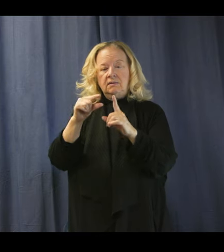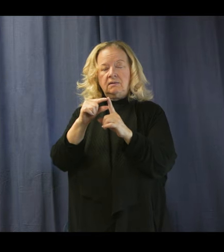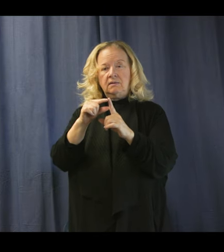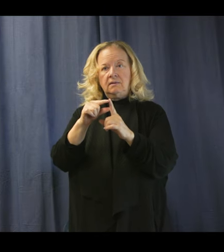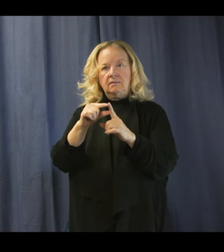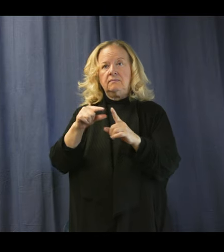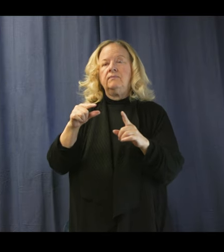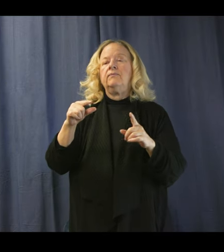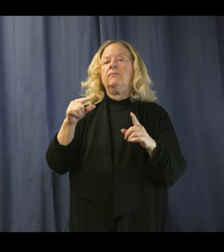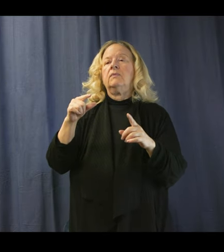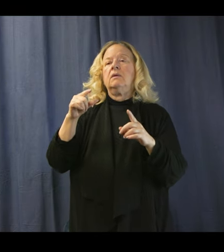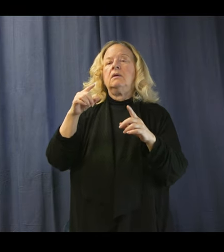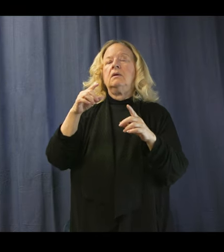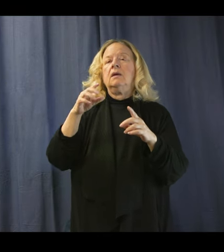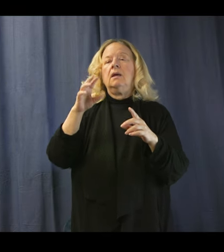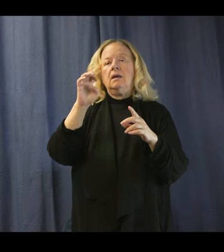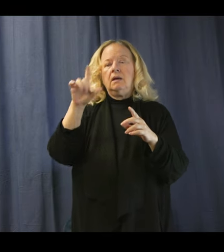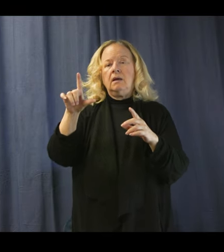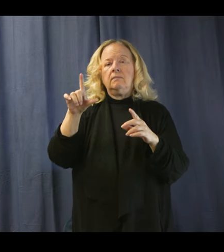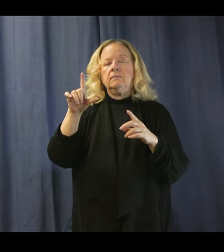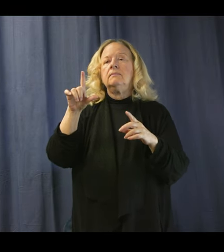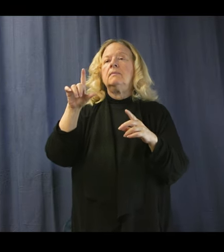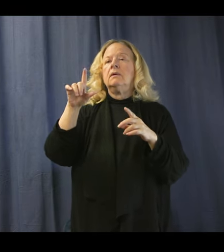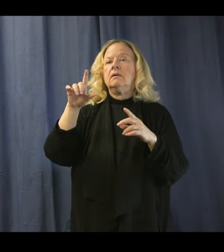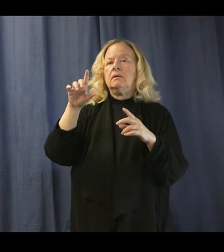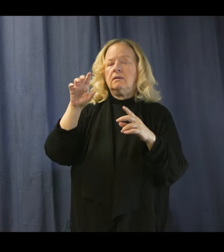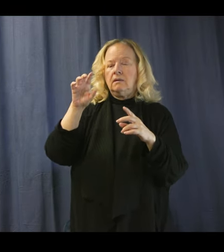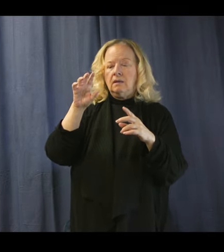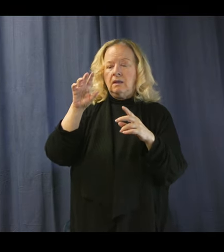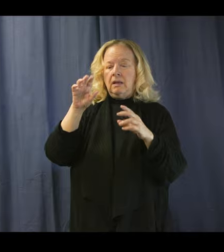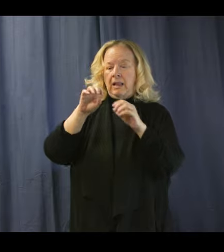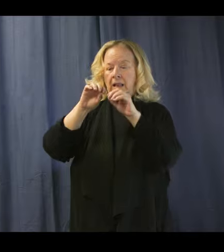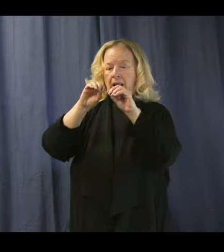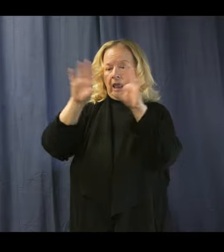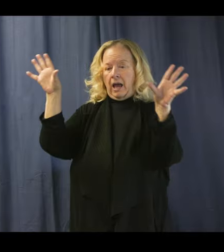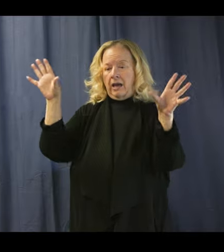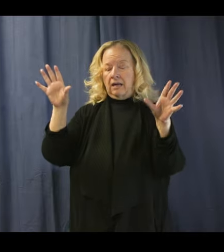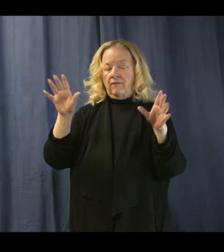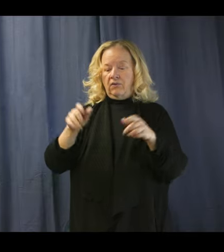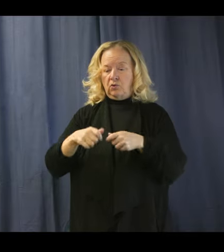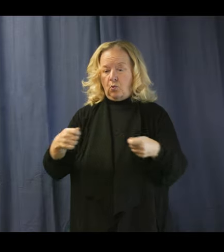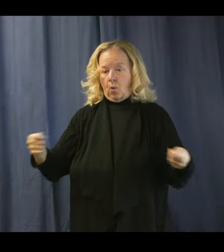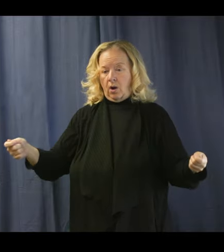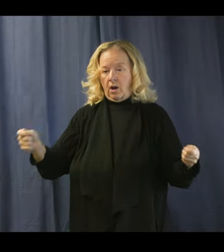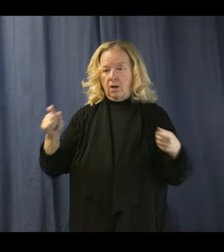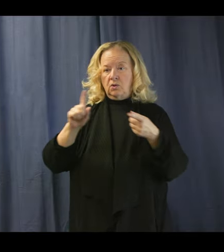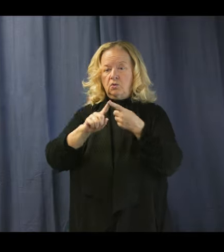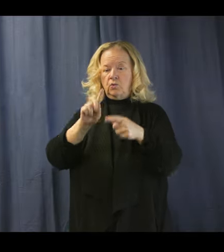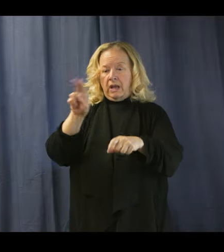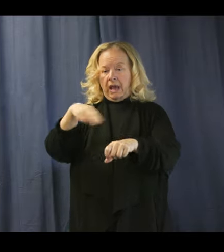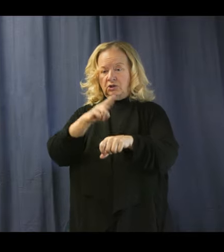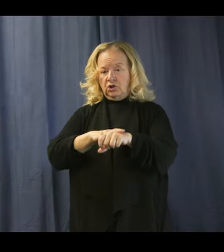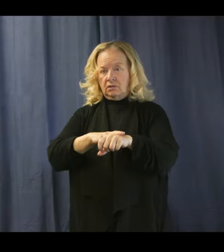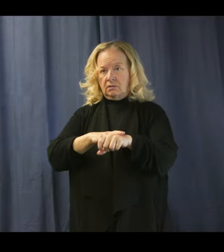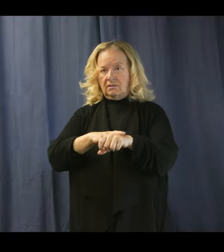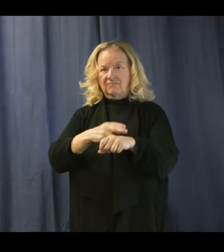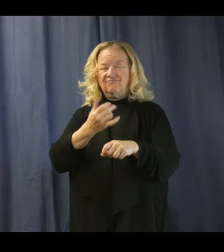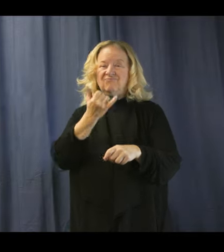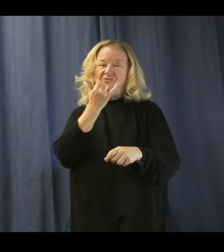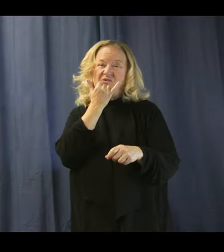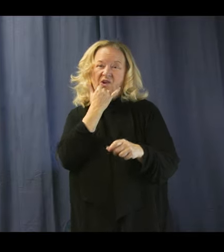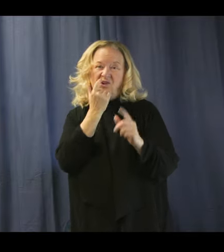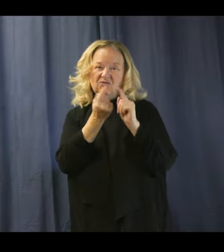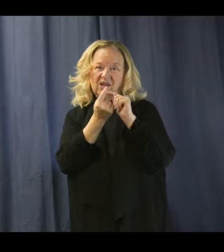speaks. So our goal here at El Shaddai has always been to take the light of the Torah to the nations. Torah is